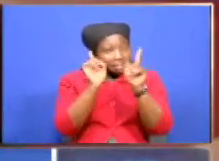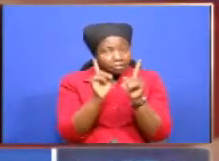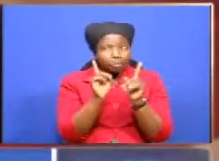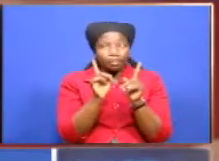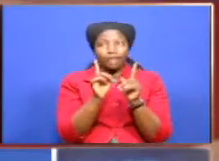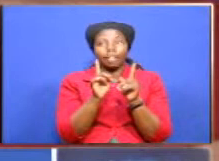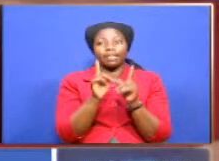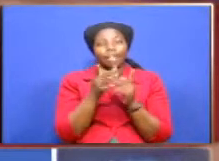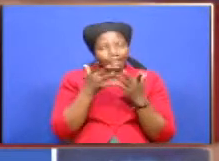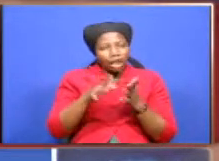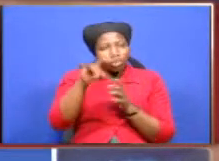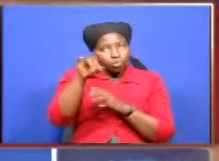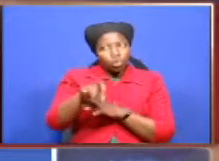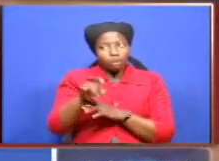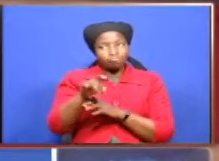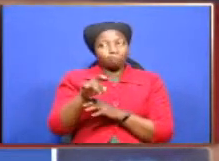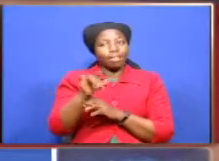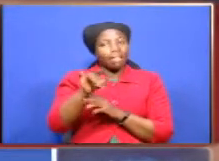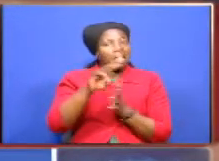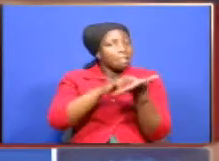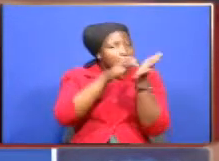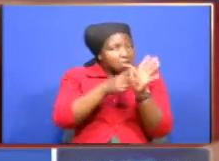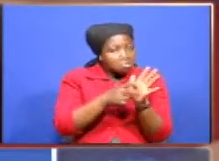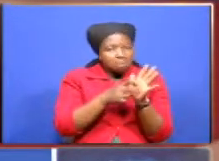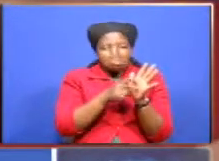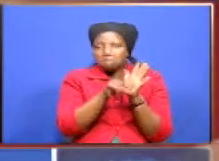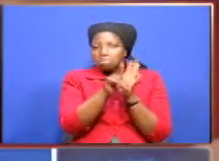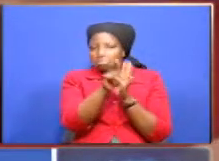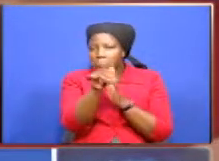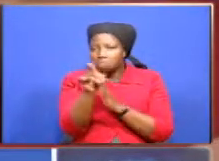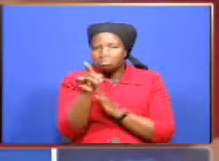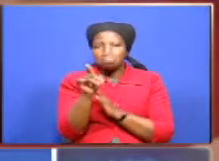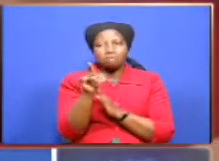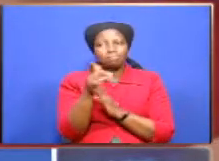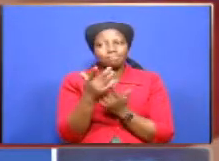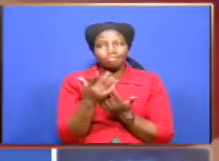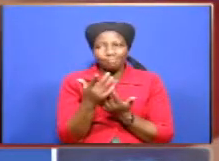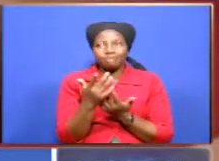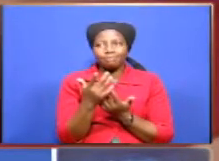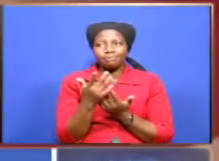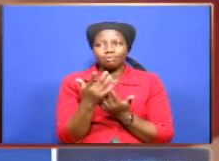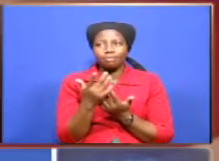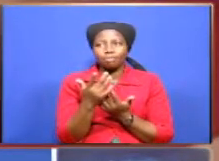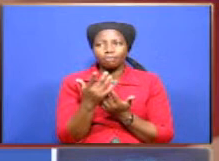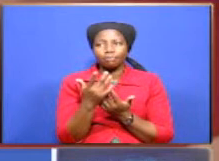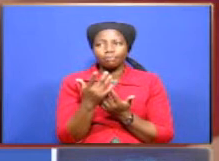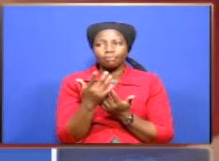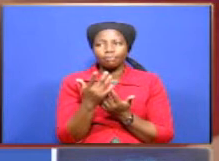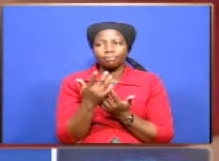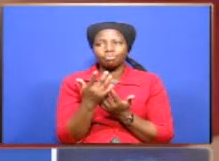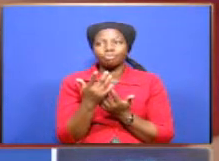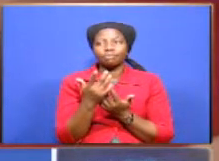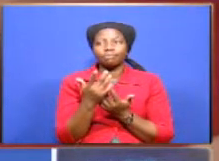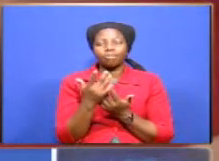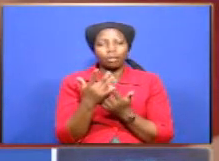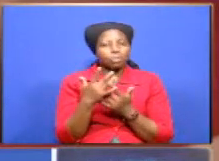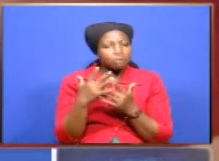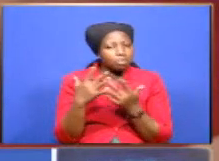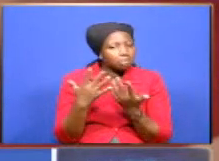it should now not mean that we are cutting off our diplomatic